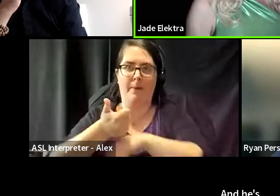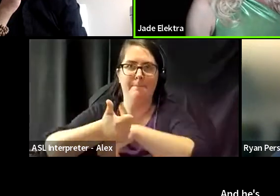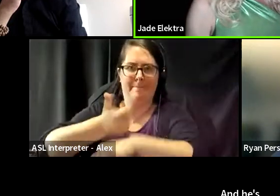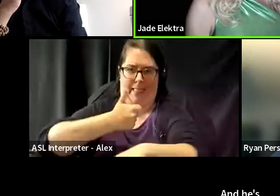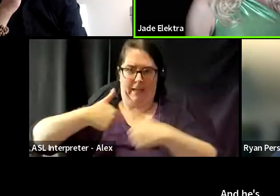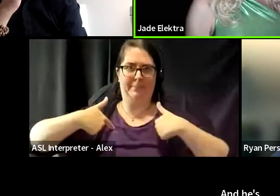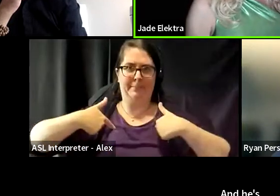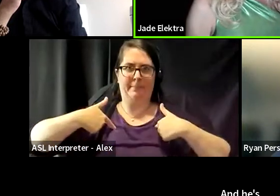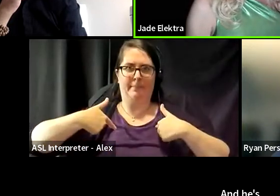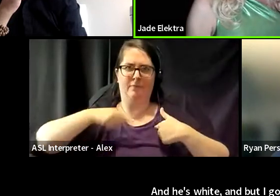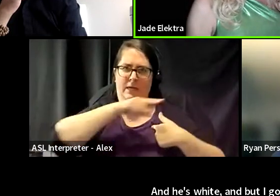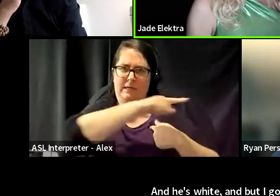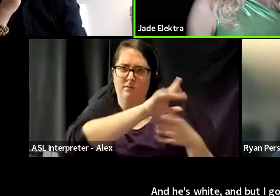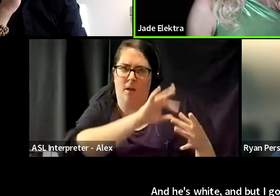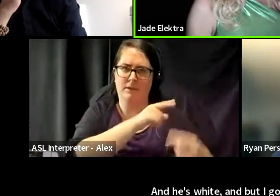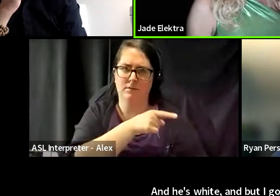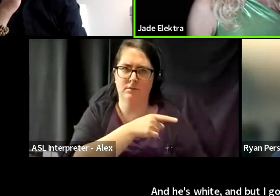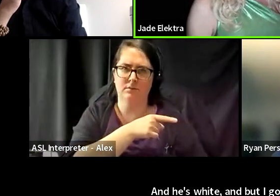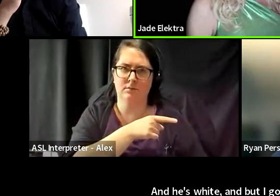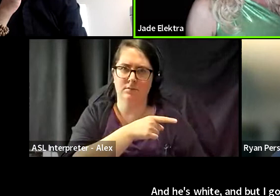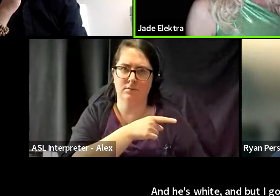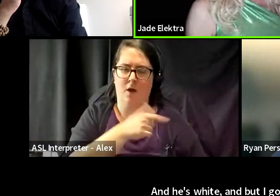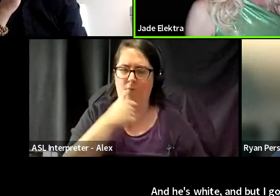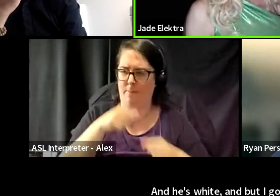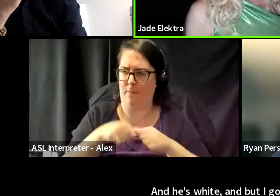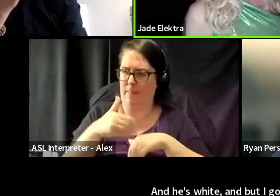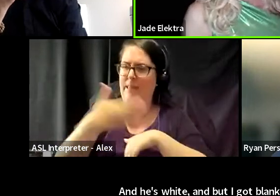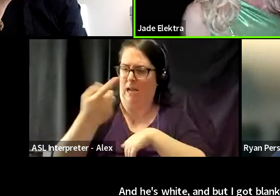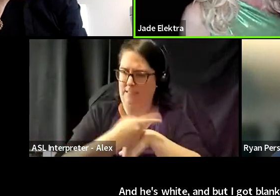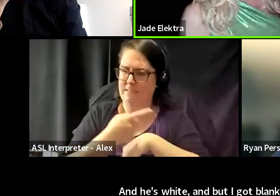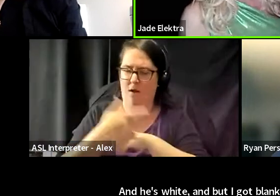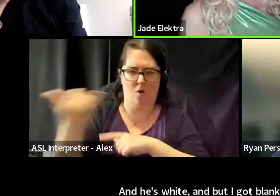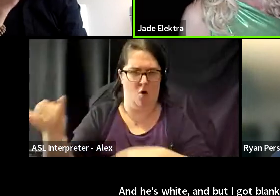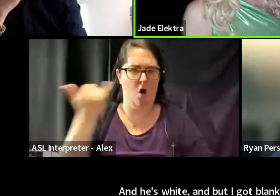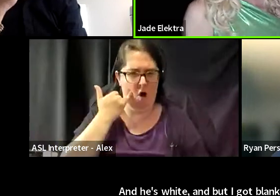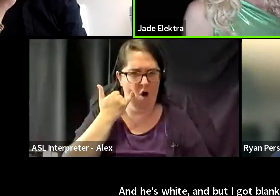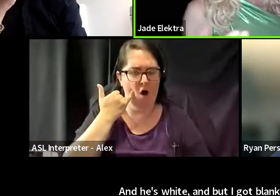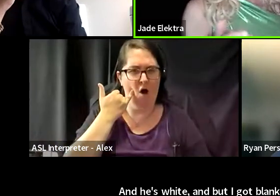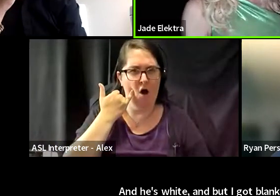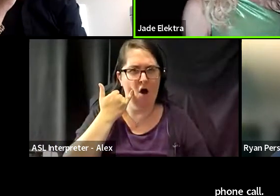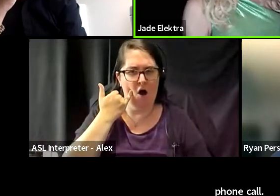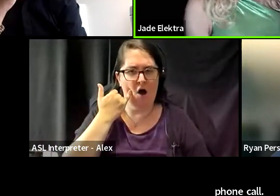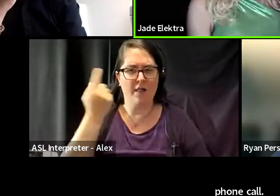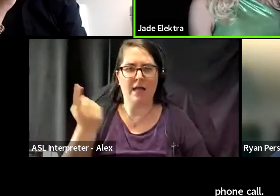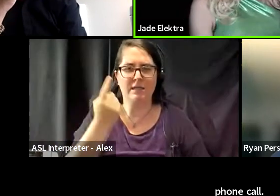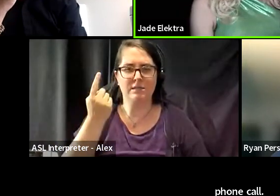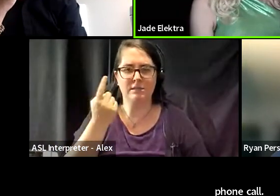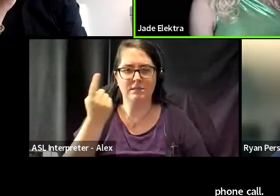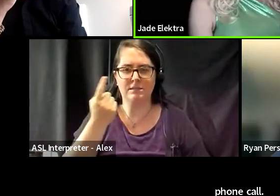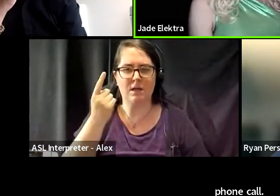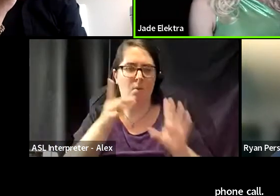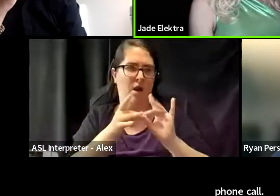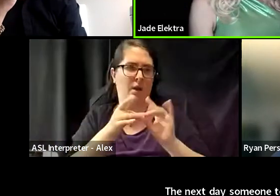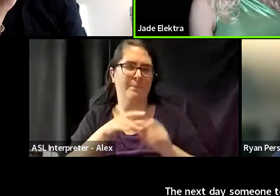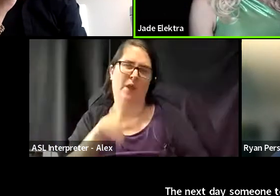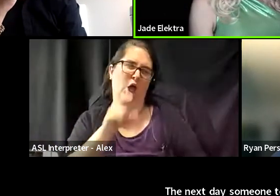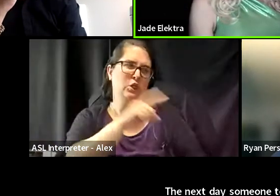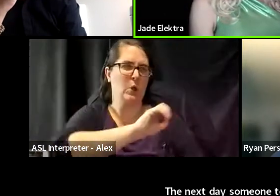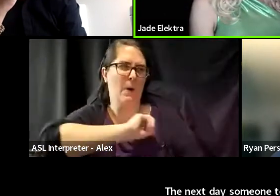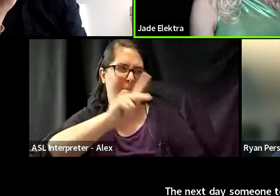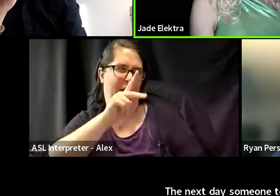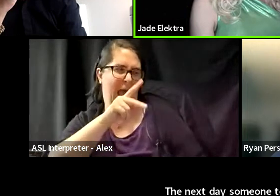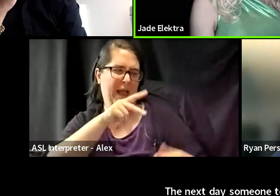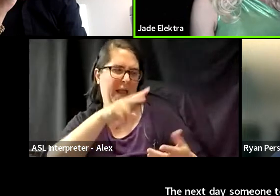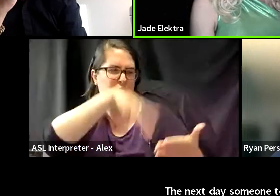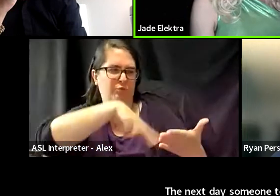it. And I get a phone call the next day. Someone tells me, oh, you should go back to that thread and